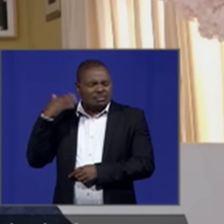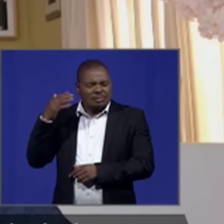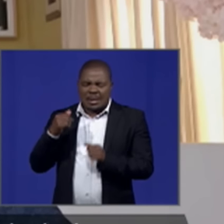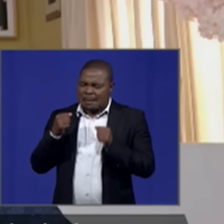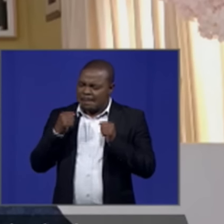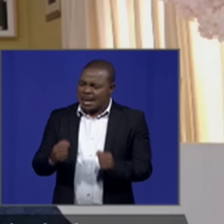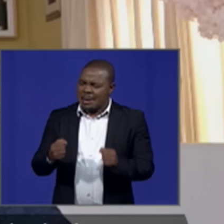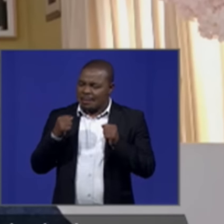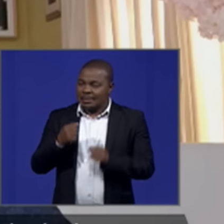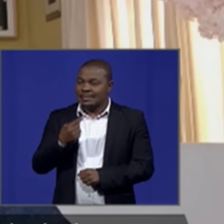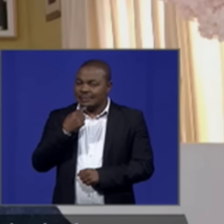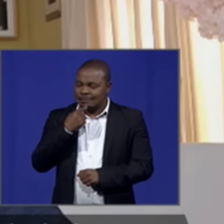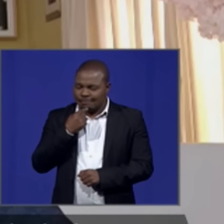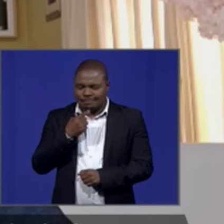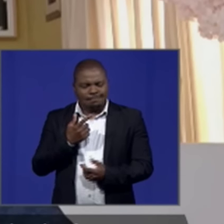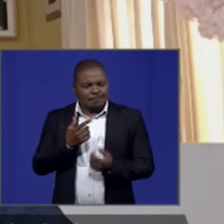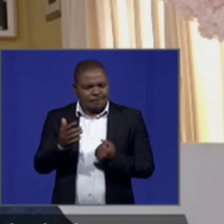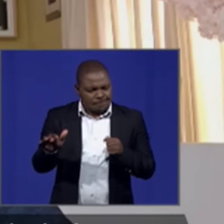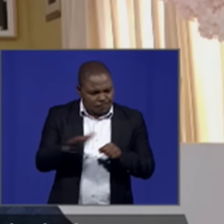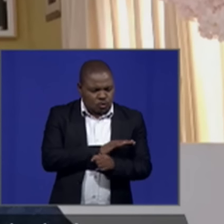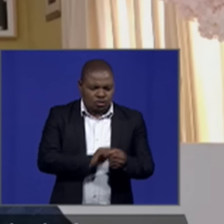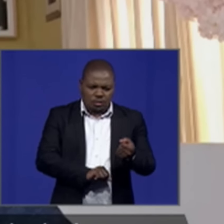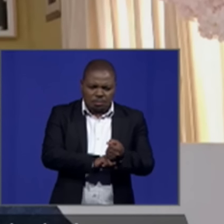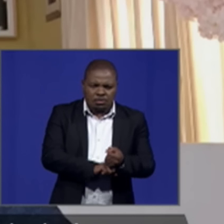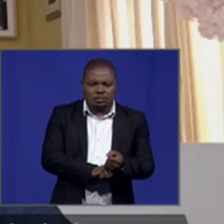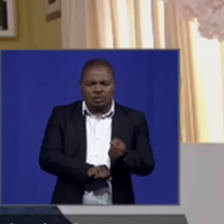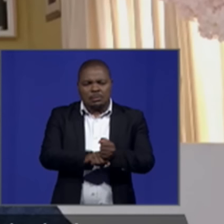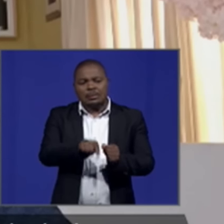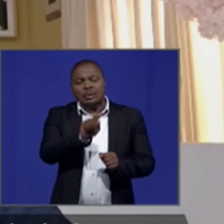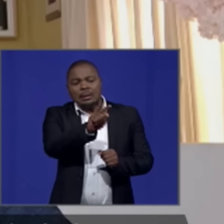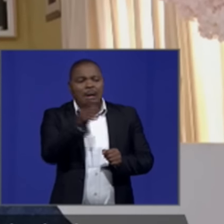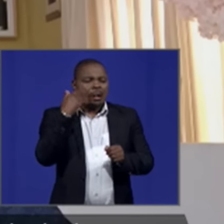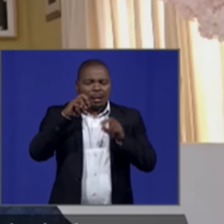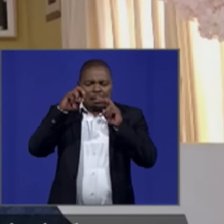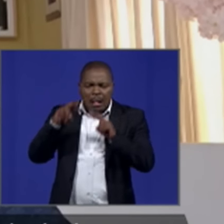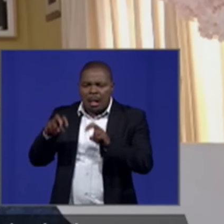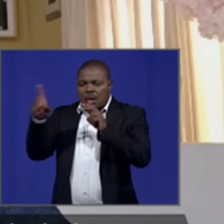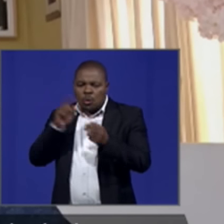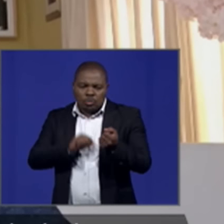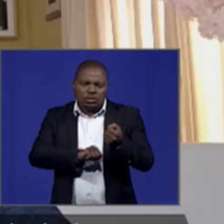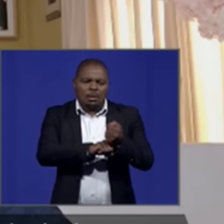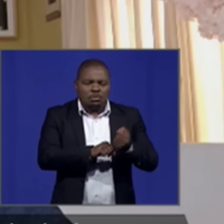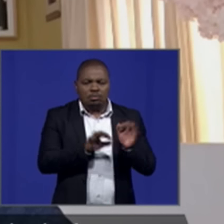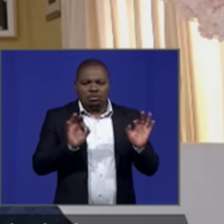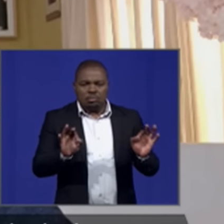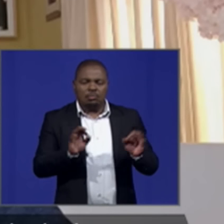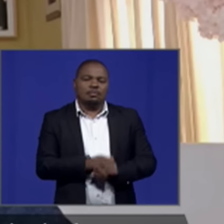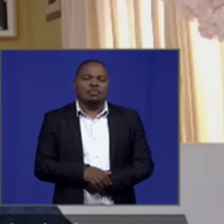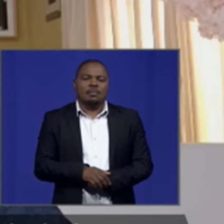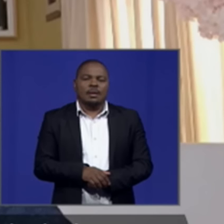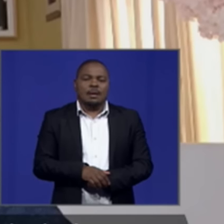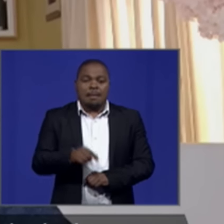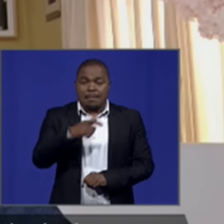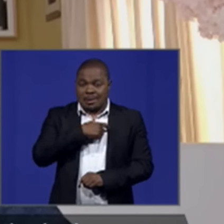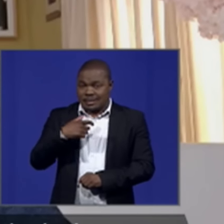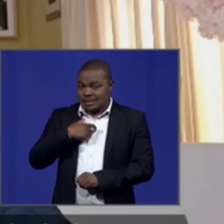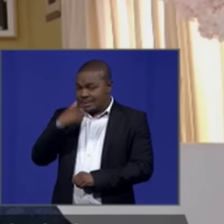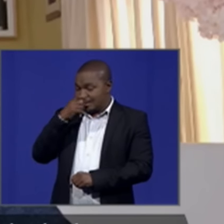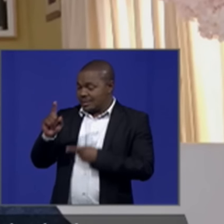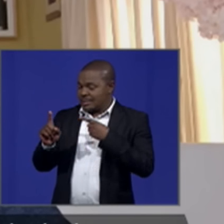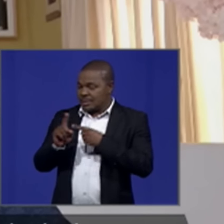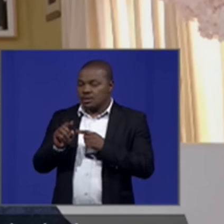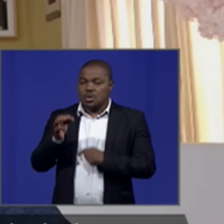his full assistance to the various inquiries into this matter. President Ramaphosa maintains that